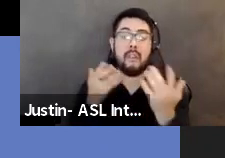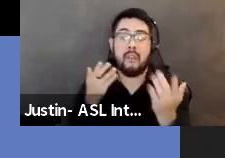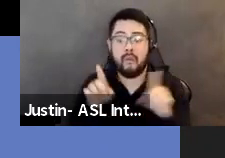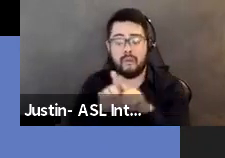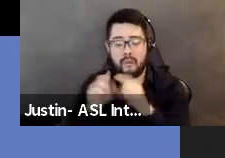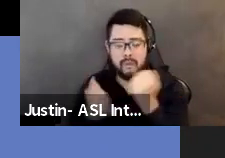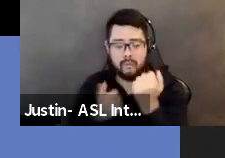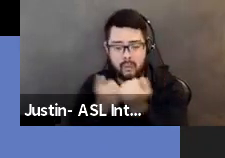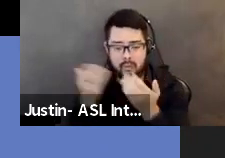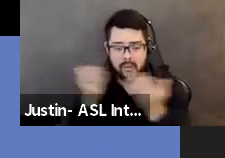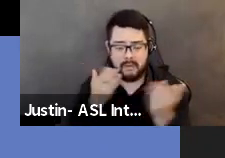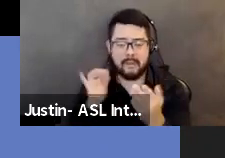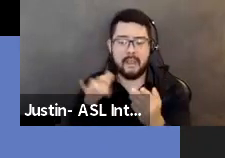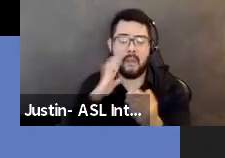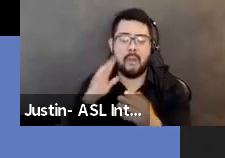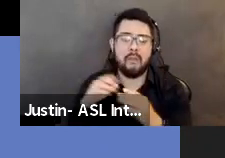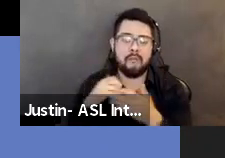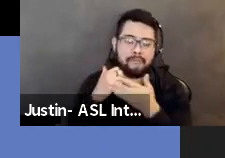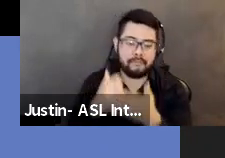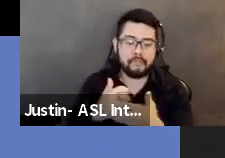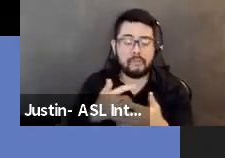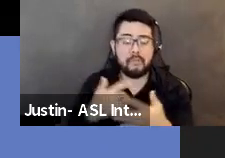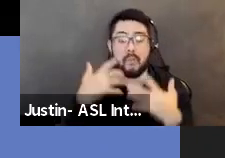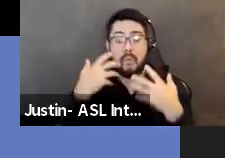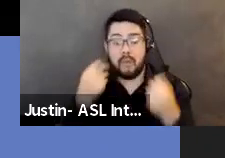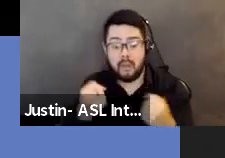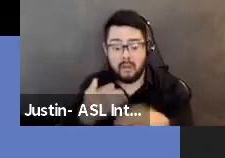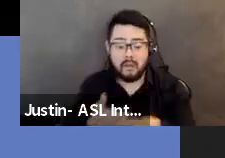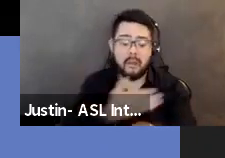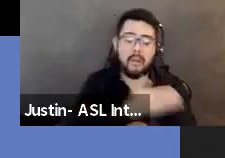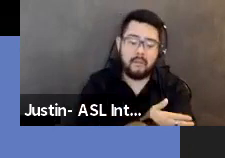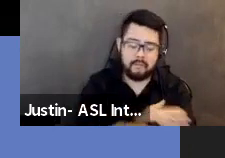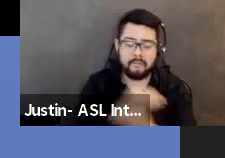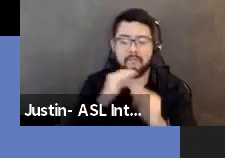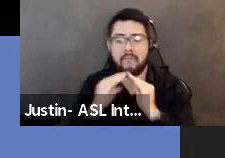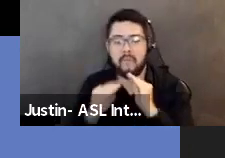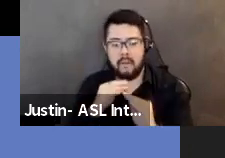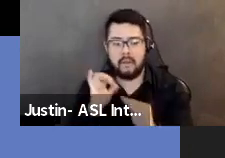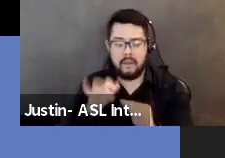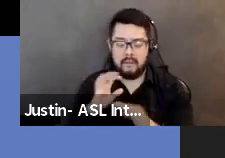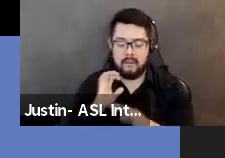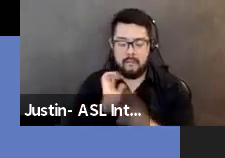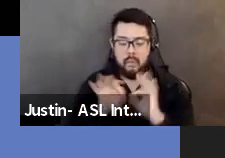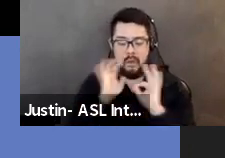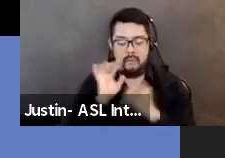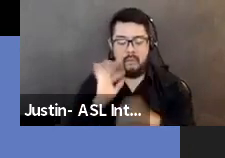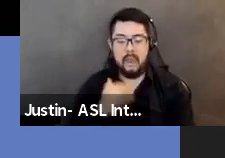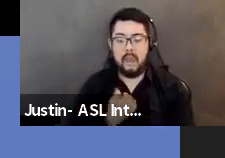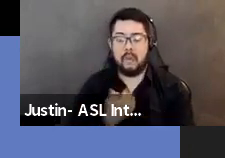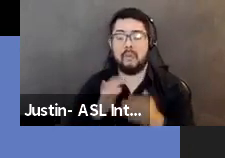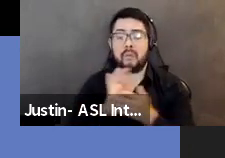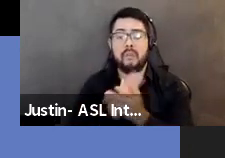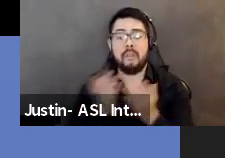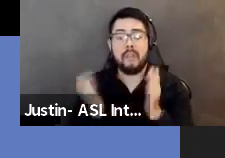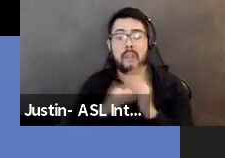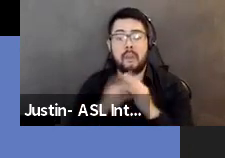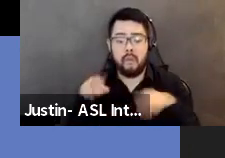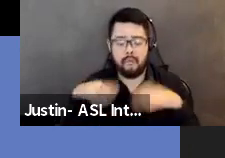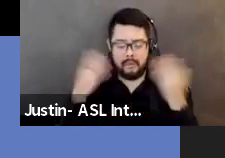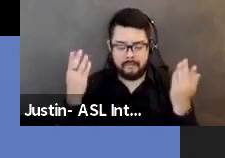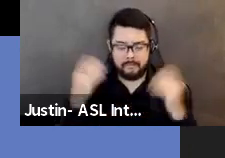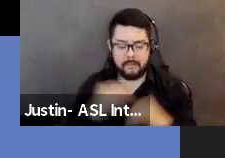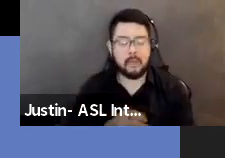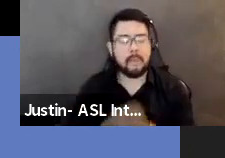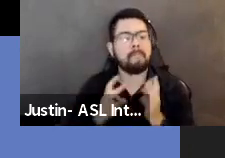promote resilience recovery and repair and these were essential elements to our school reopening plan so what are we doing how are we doing